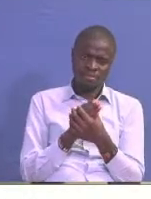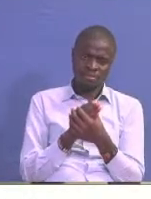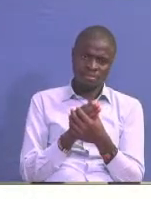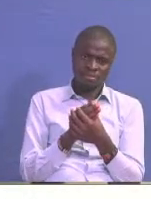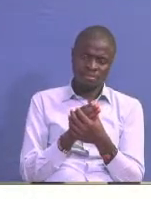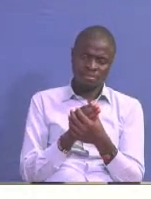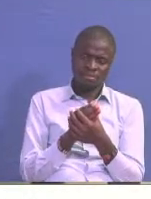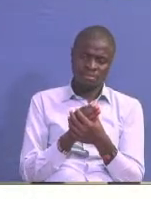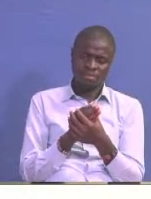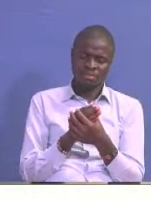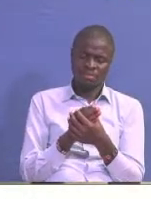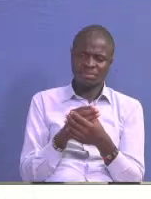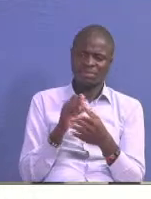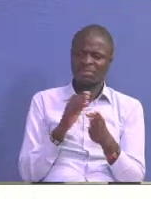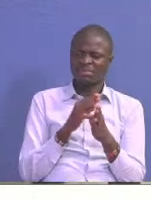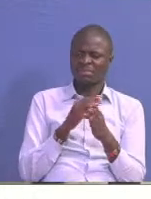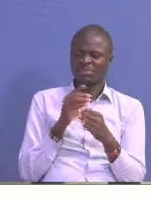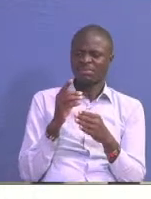quite often